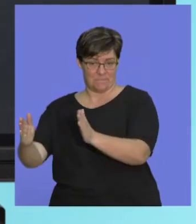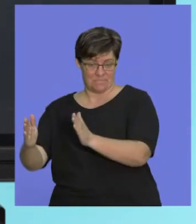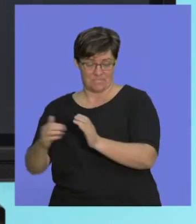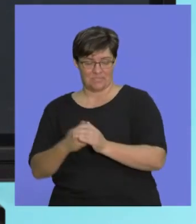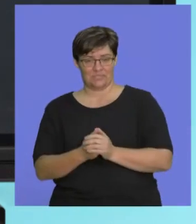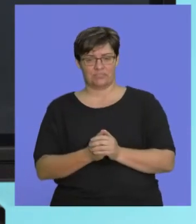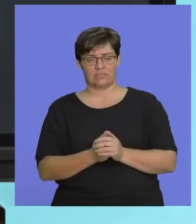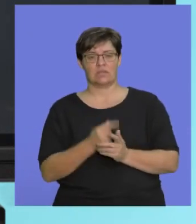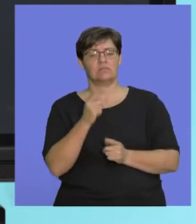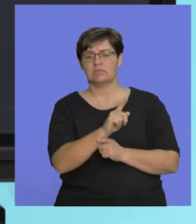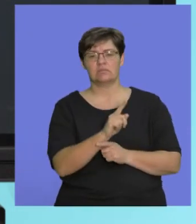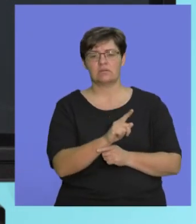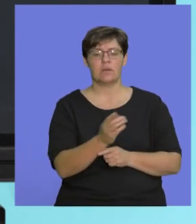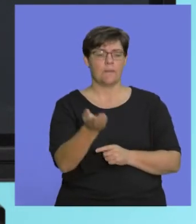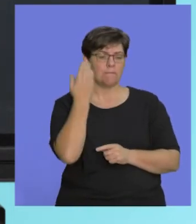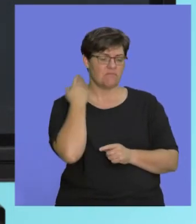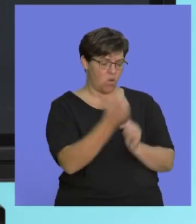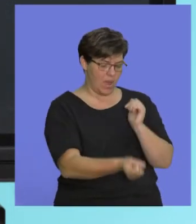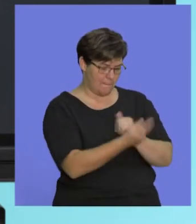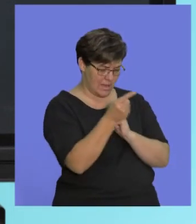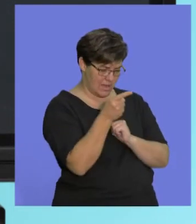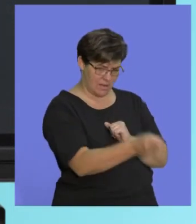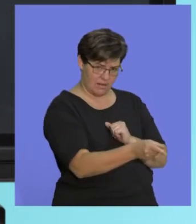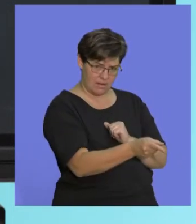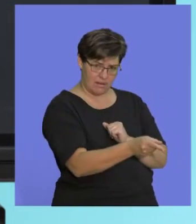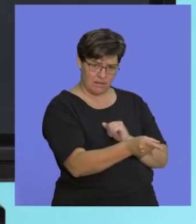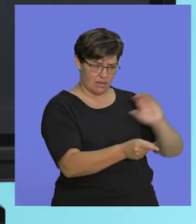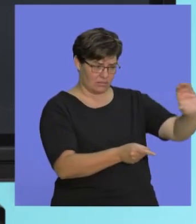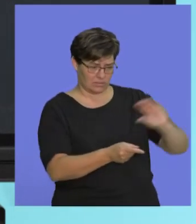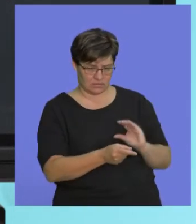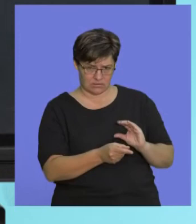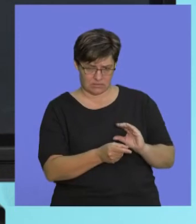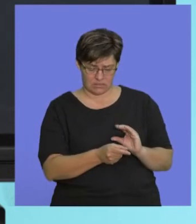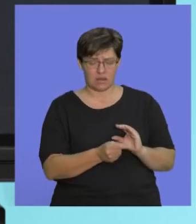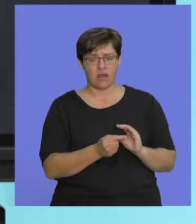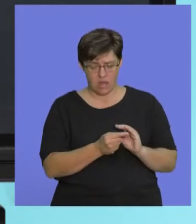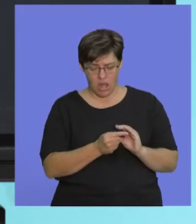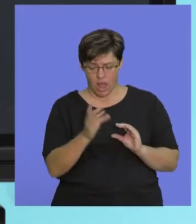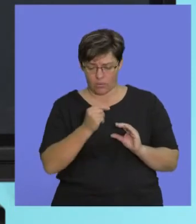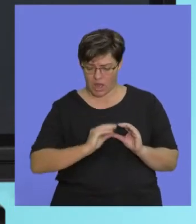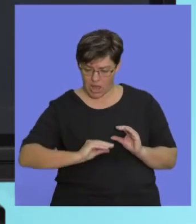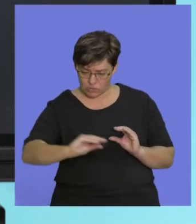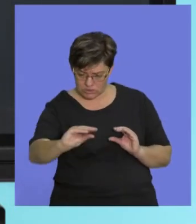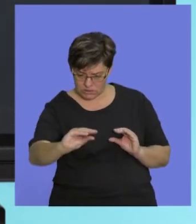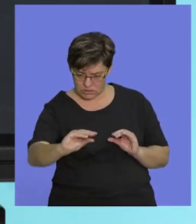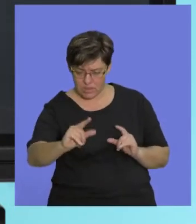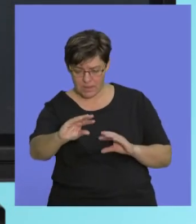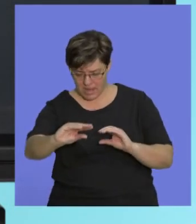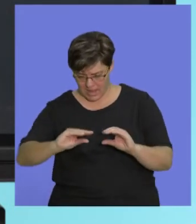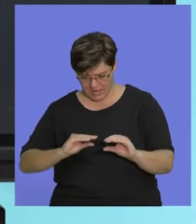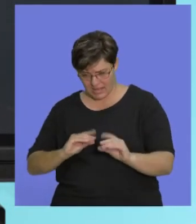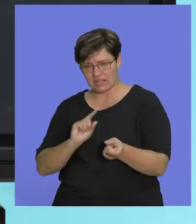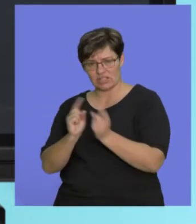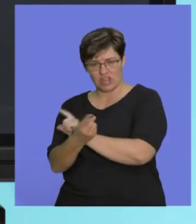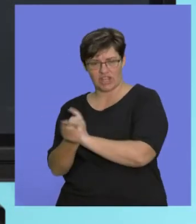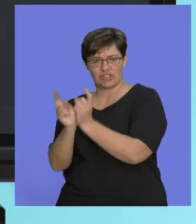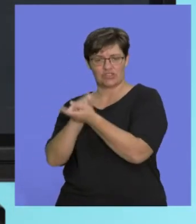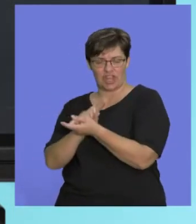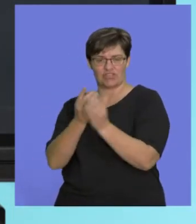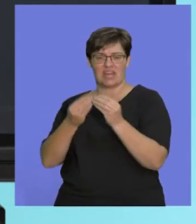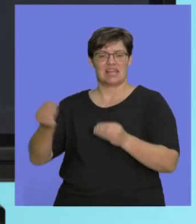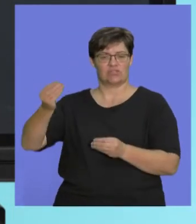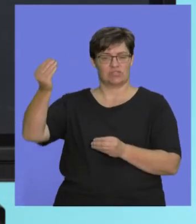what helps you to show when money came in, when money went out, and also the change in interest rates,